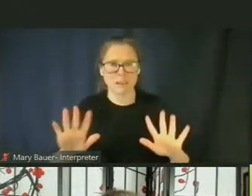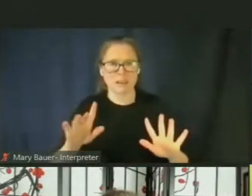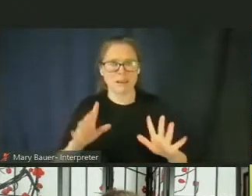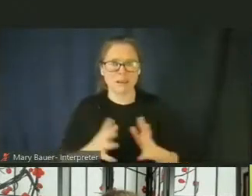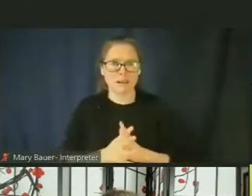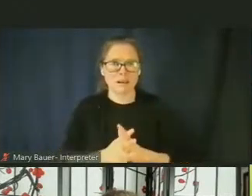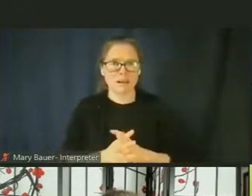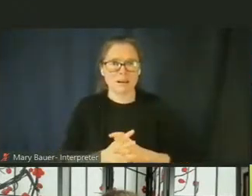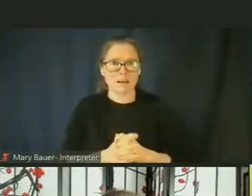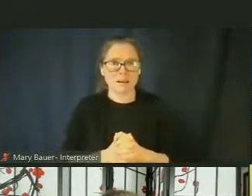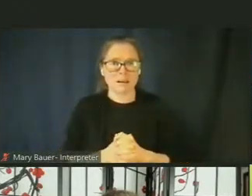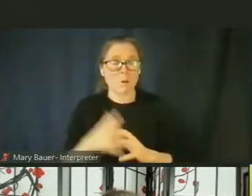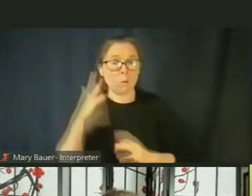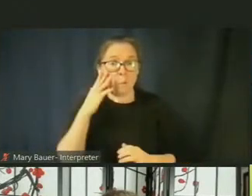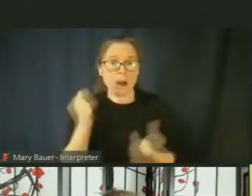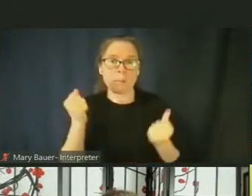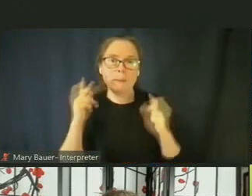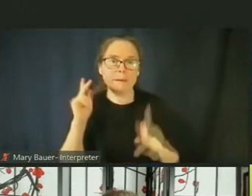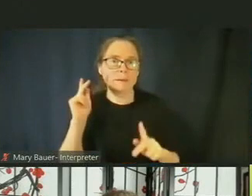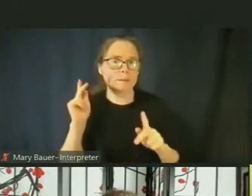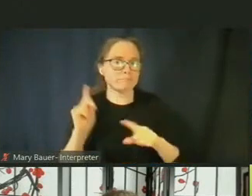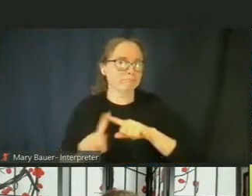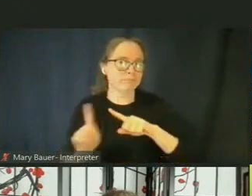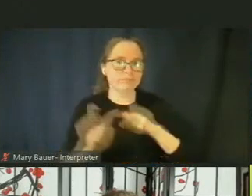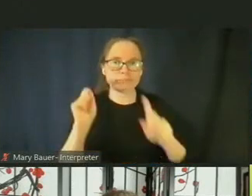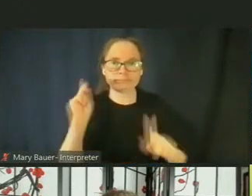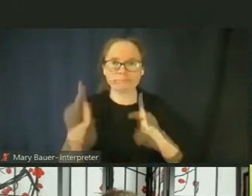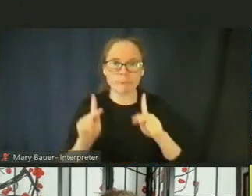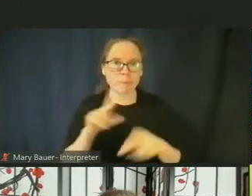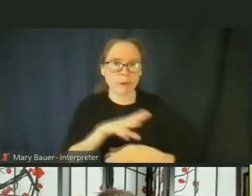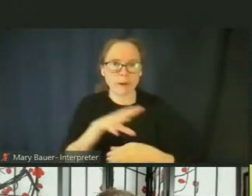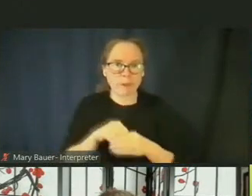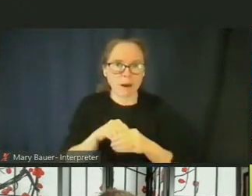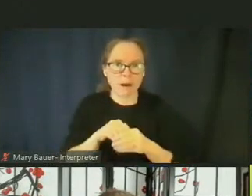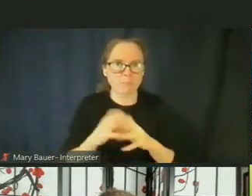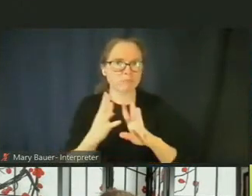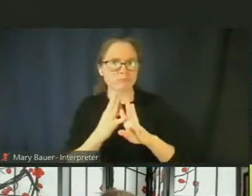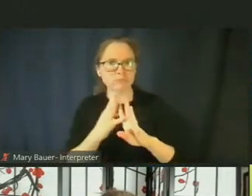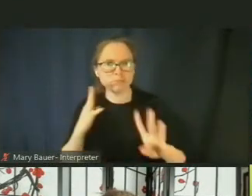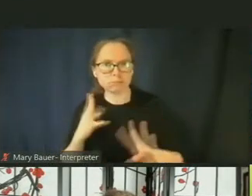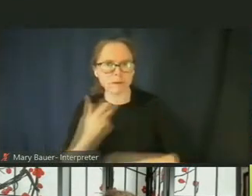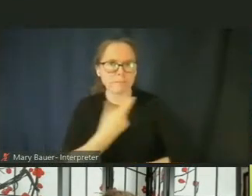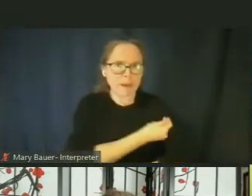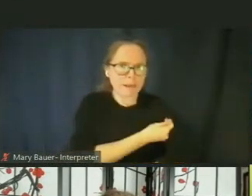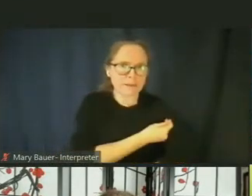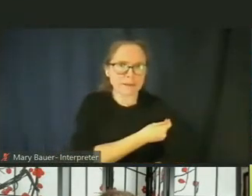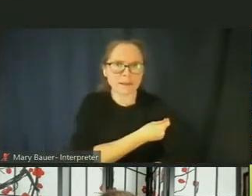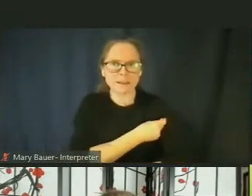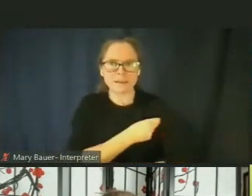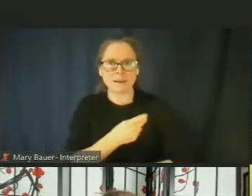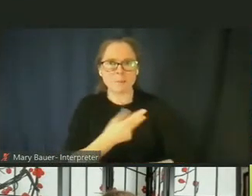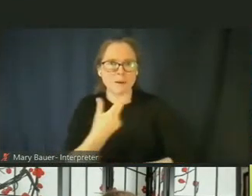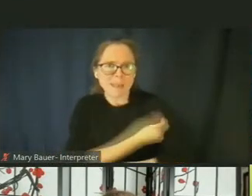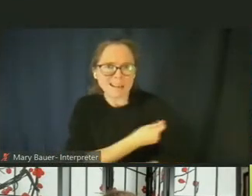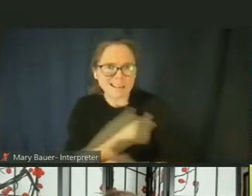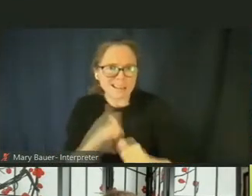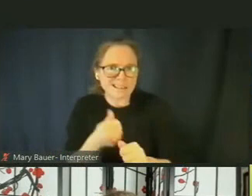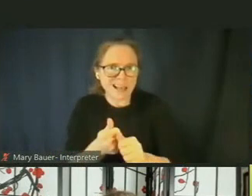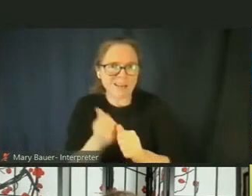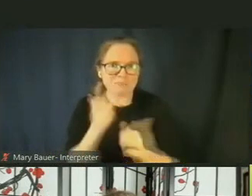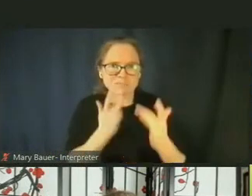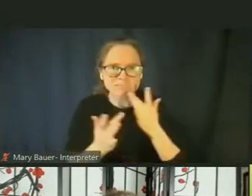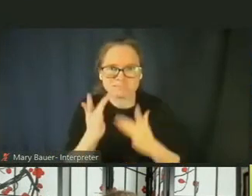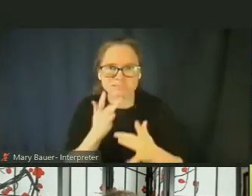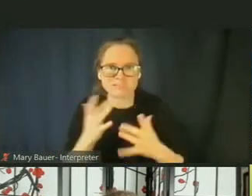different folks that have been sort of queued up to get vaccine right now when we actually don't have a lot of vaccine. So I want to make sure to share